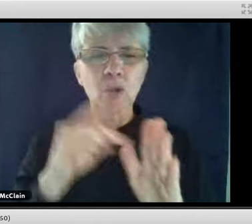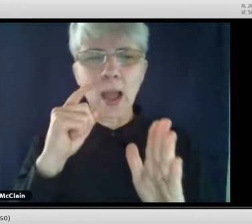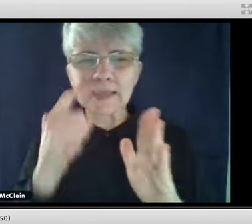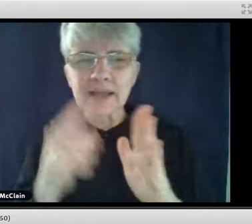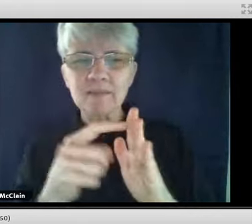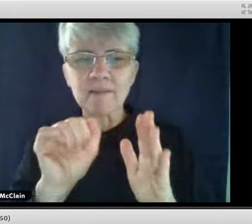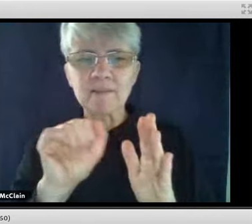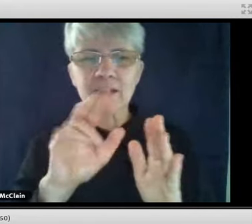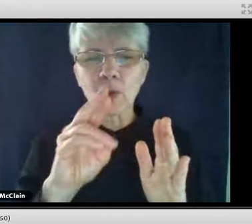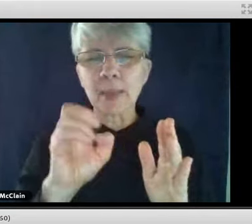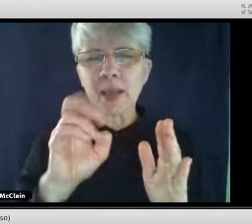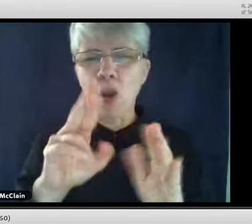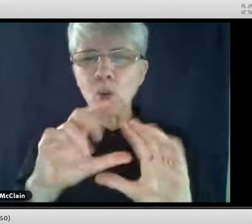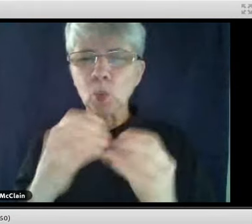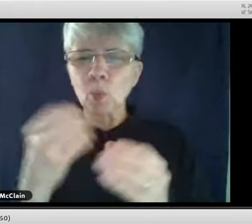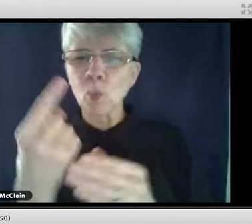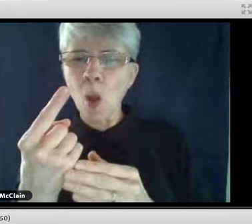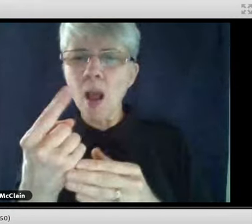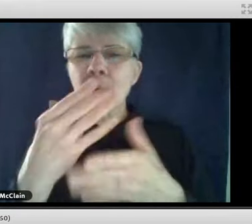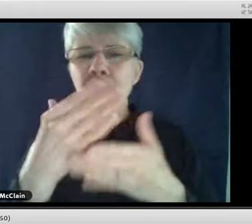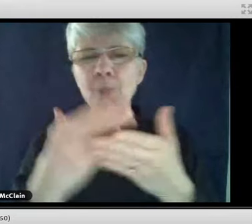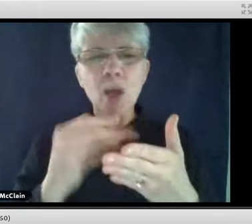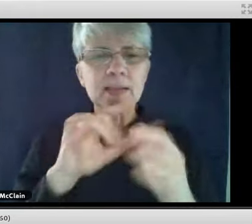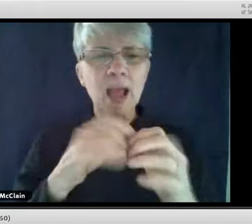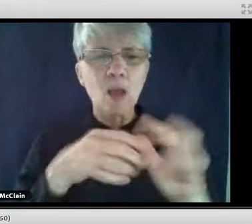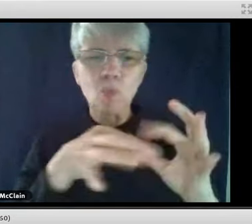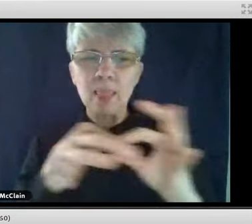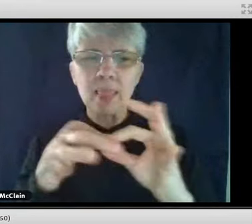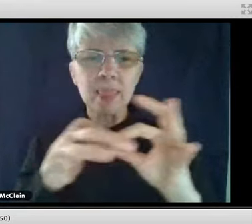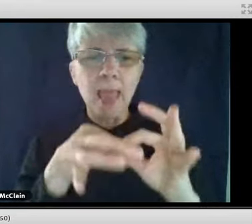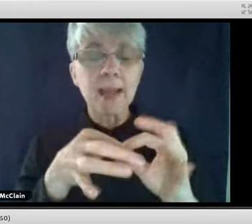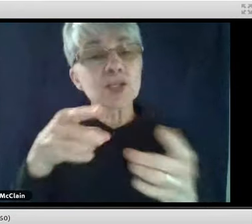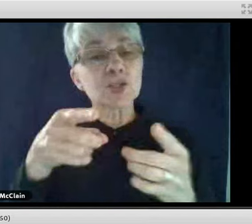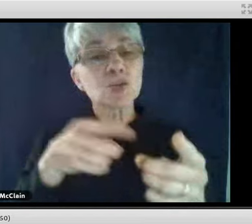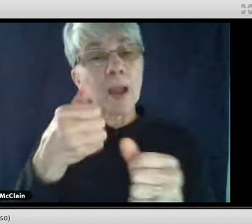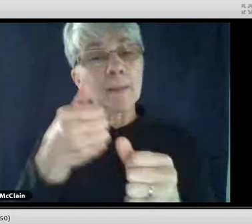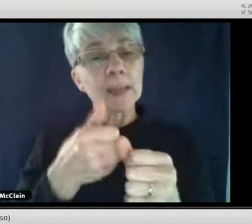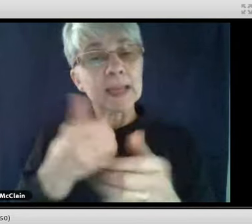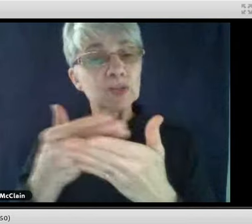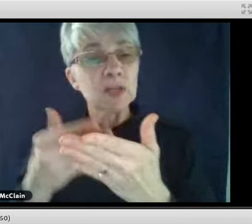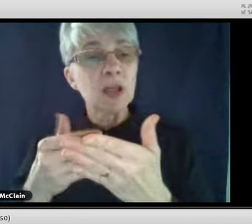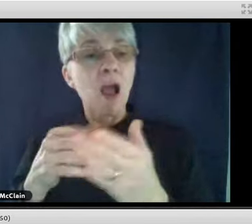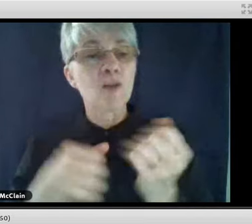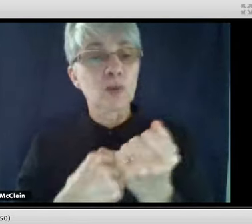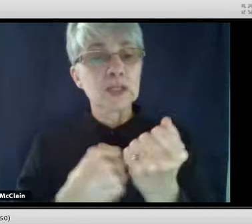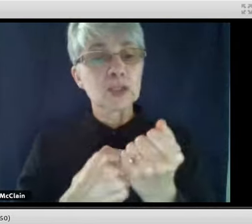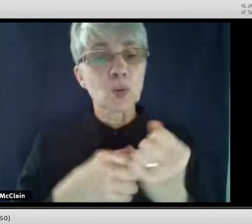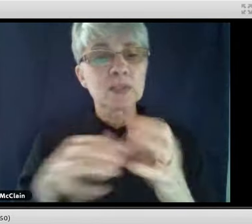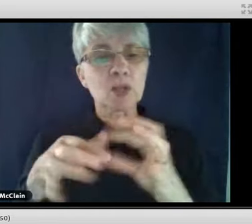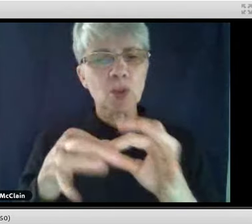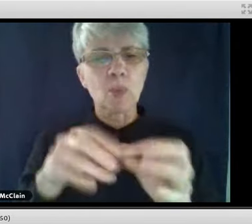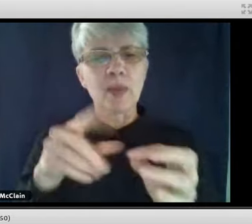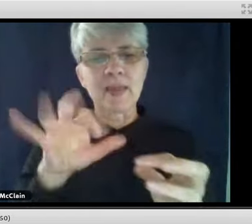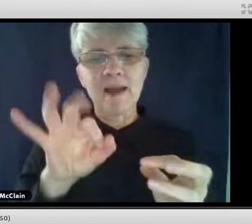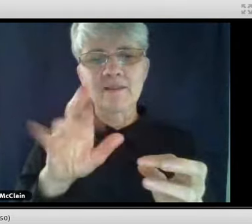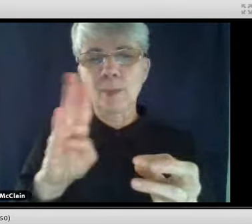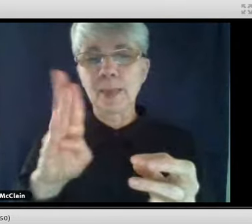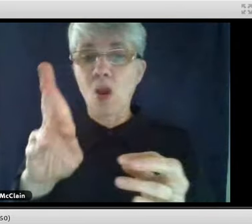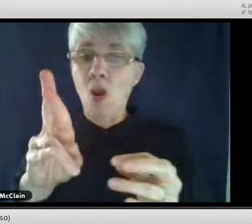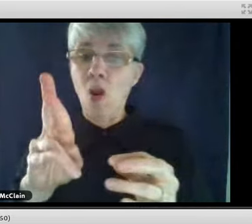and how they relate to each other. And then finally, describe the attributes of resources associated with the FRBR Group 1